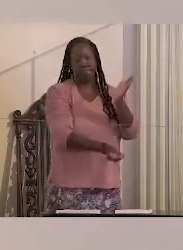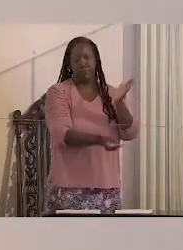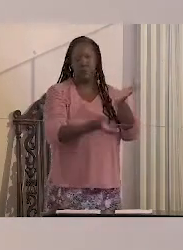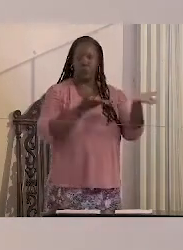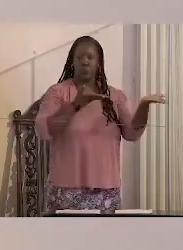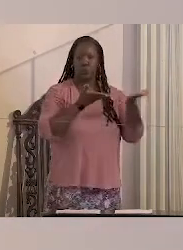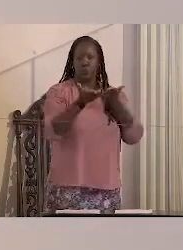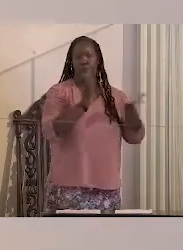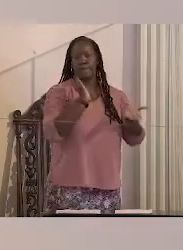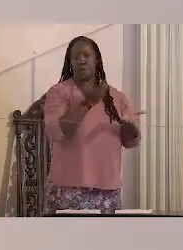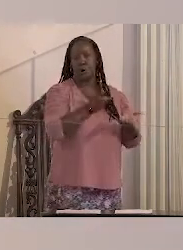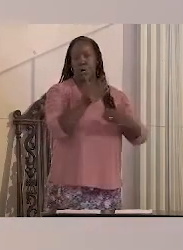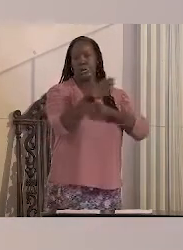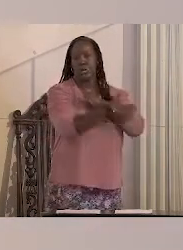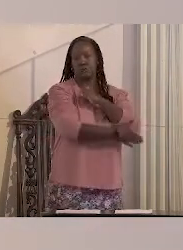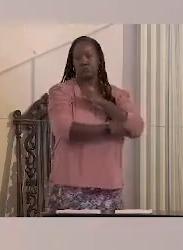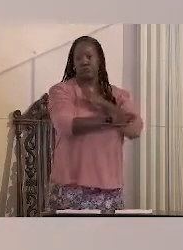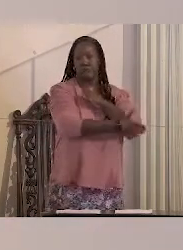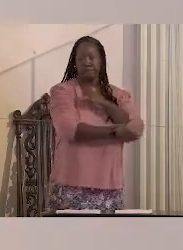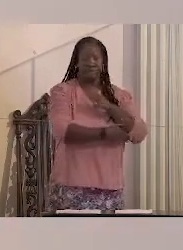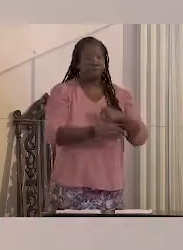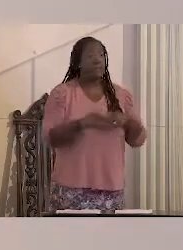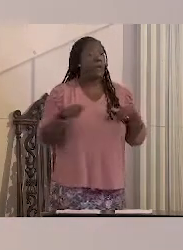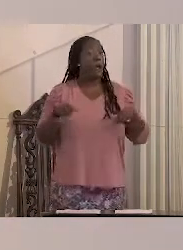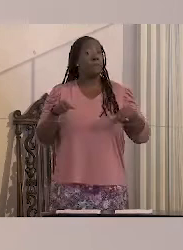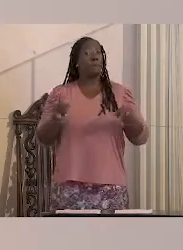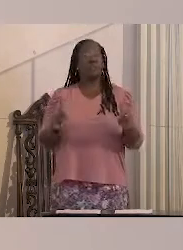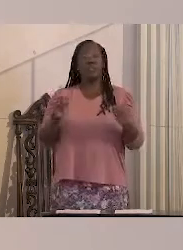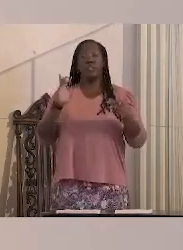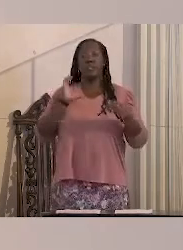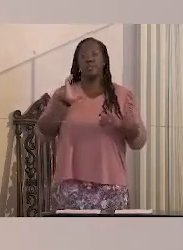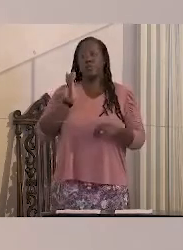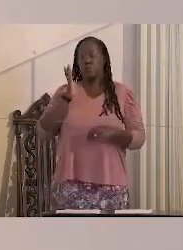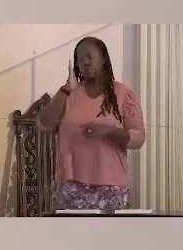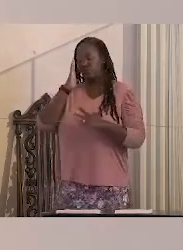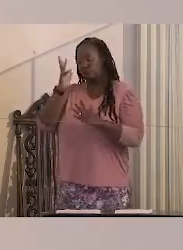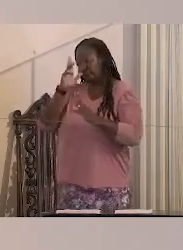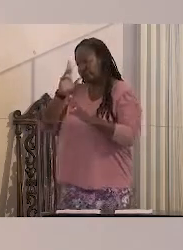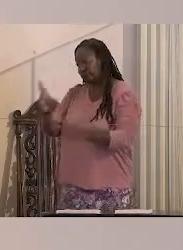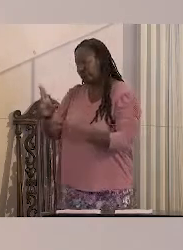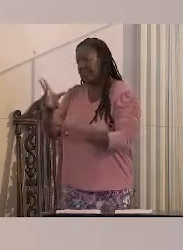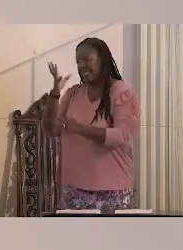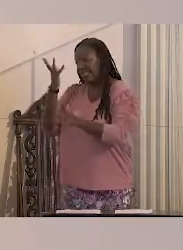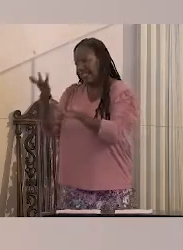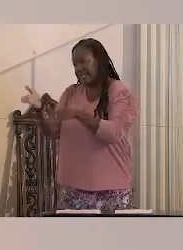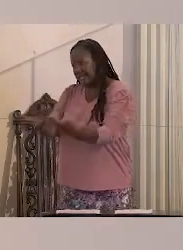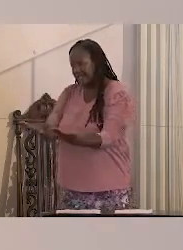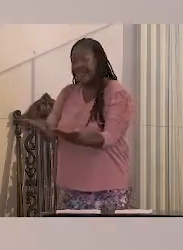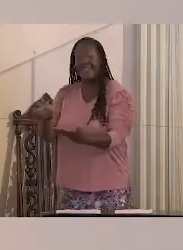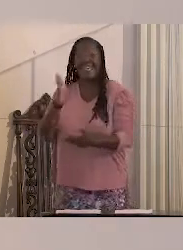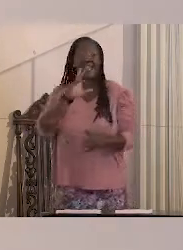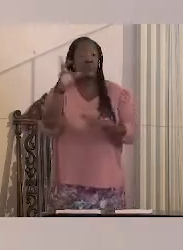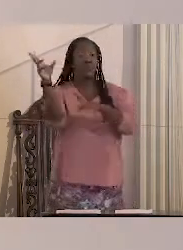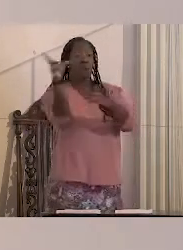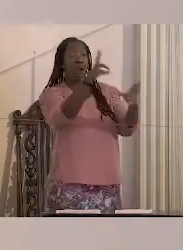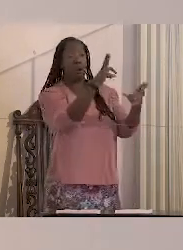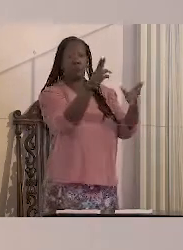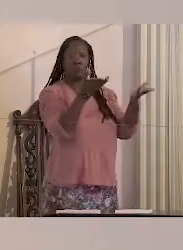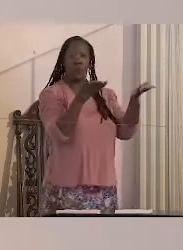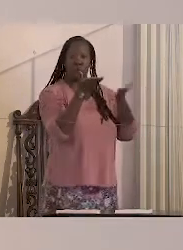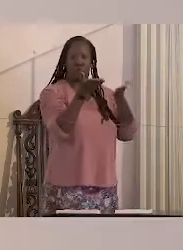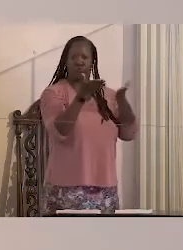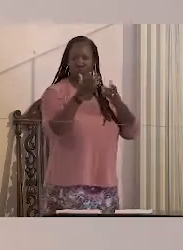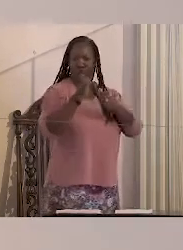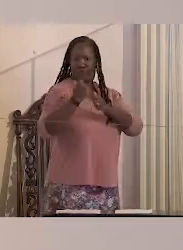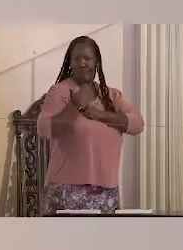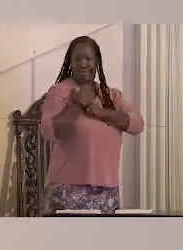country. And it is an opportunity to mourn our dead and to honor those in military service.